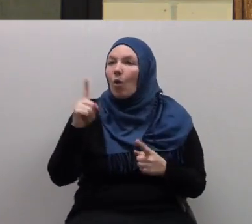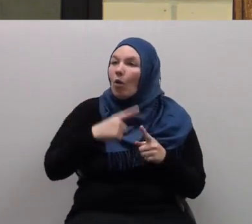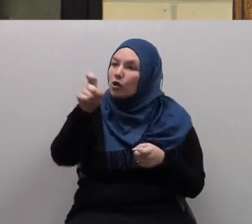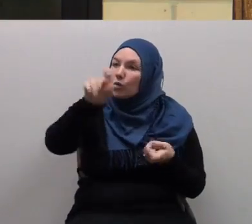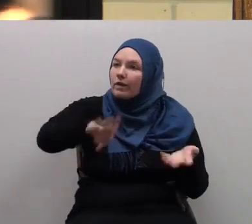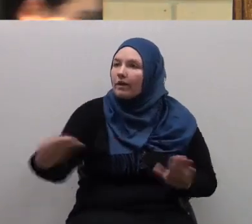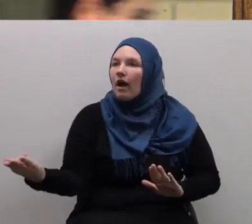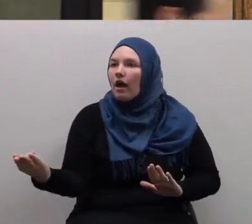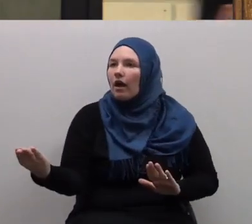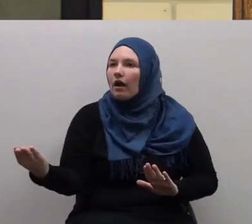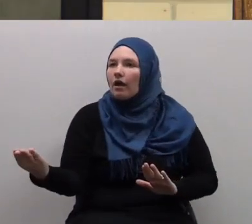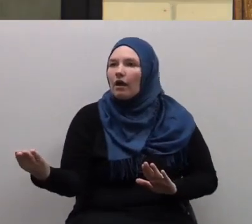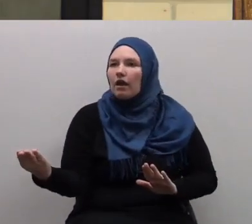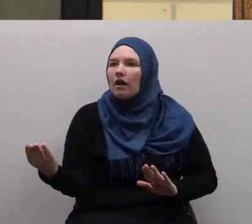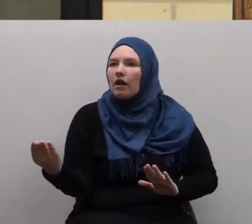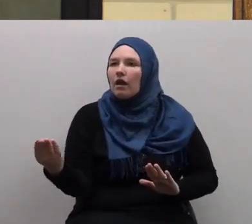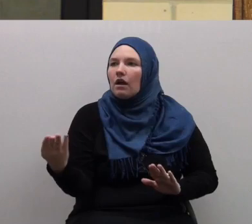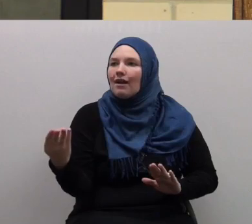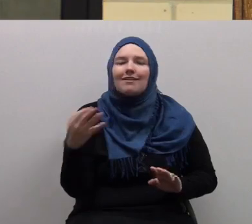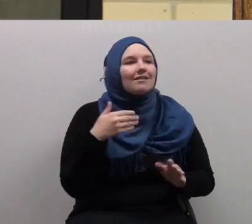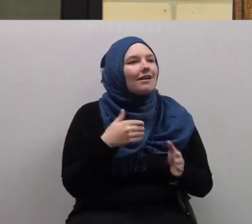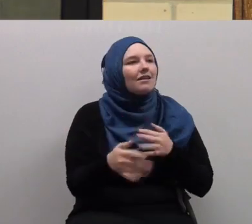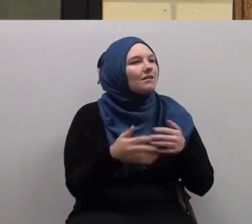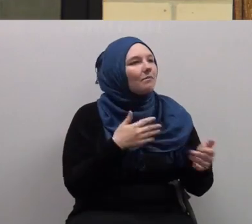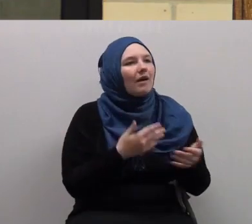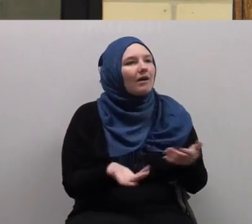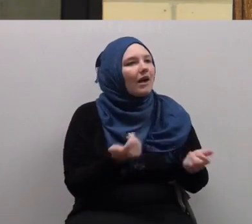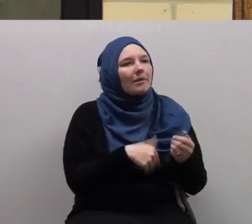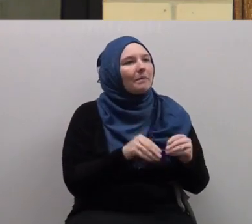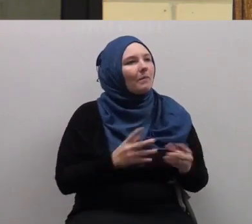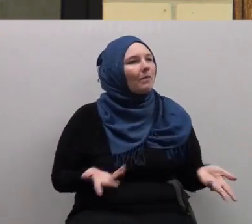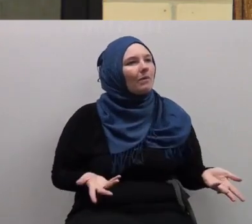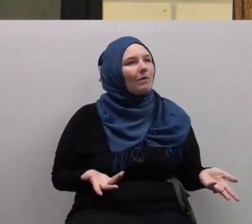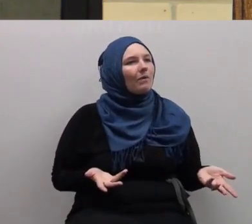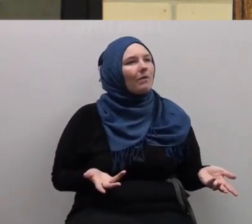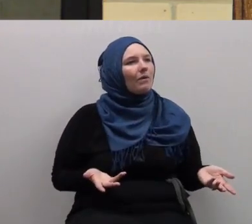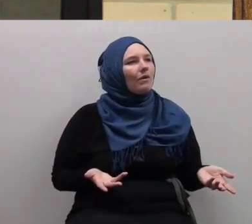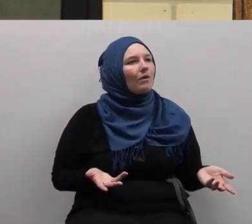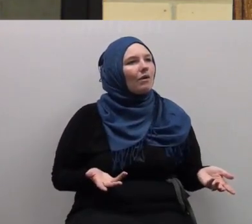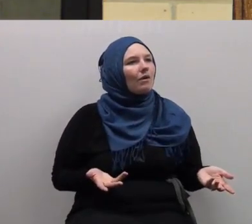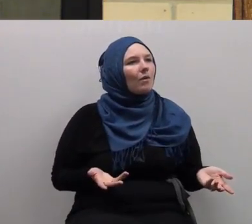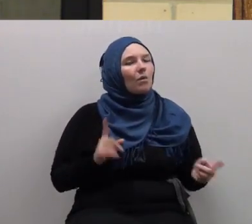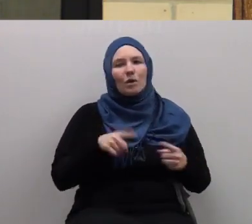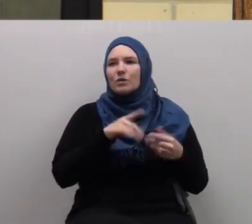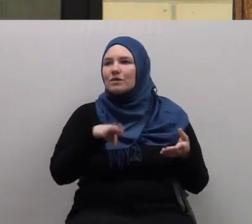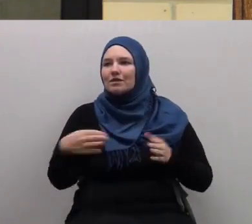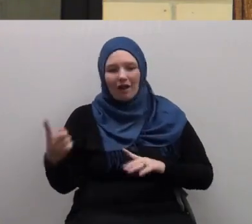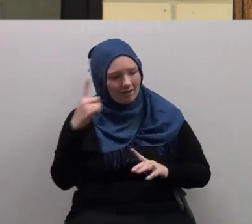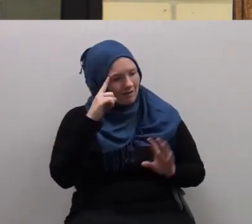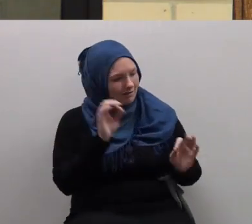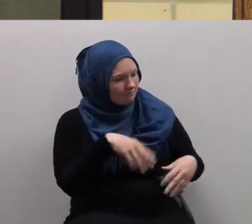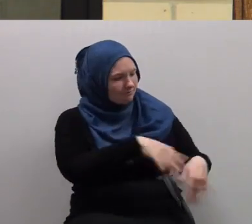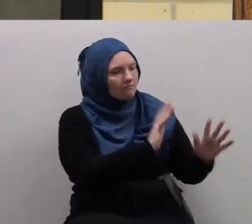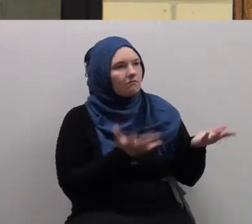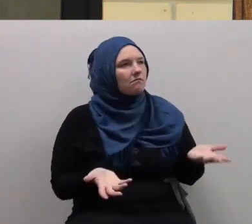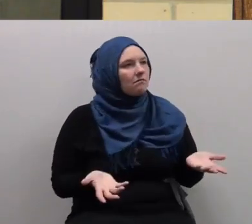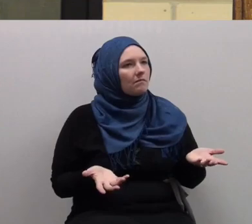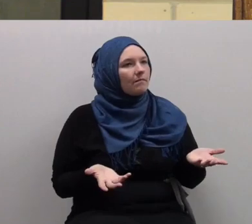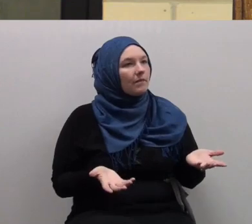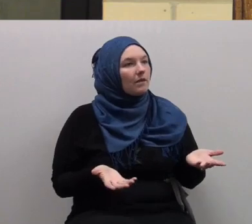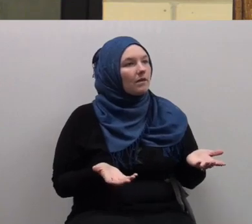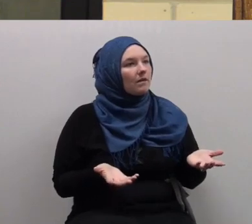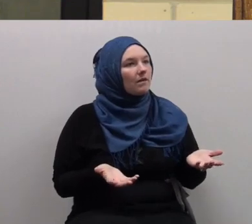away from our position. It doesn't concern us much. We think we're living